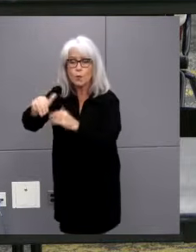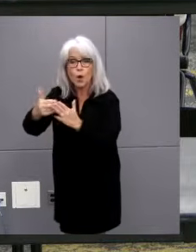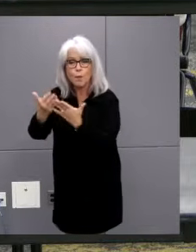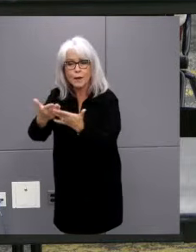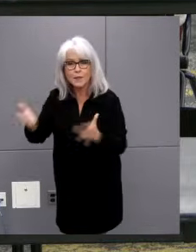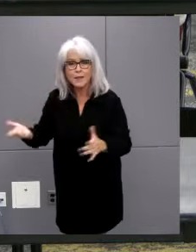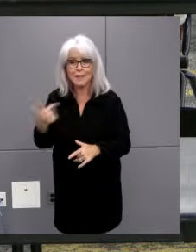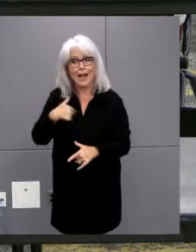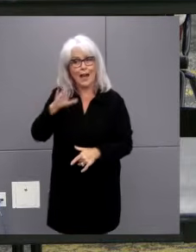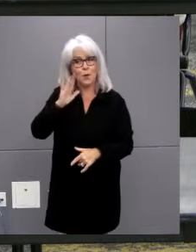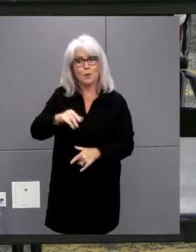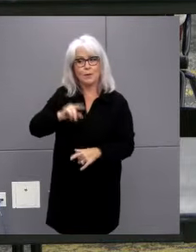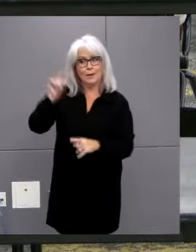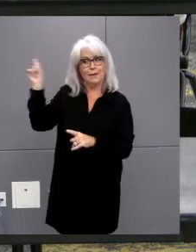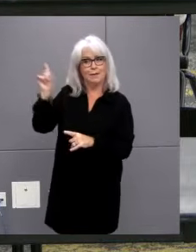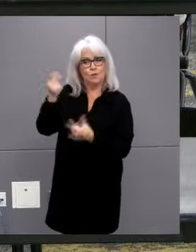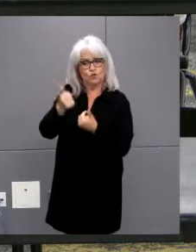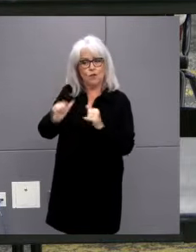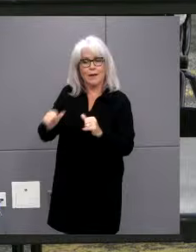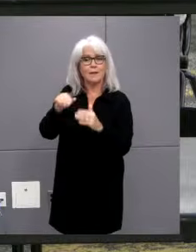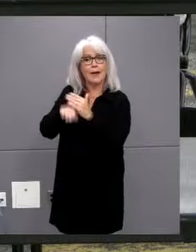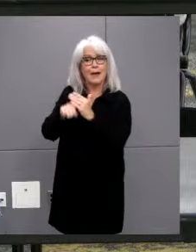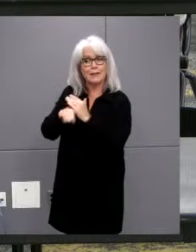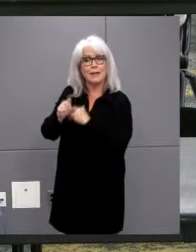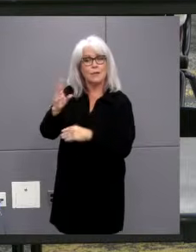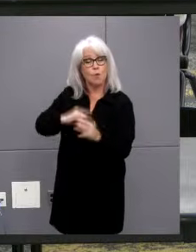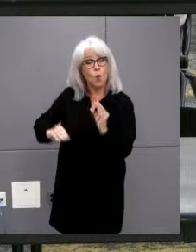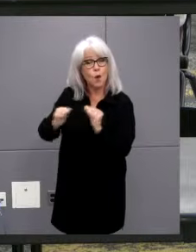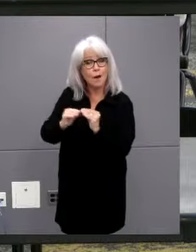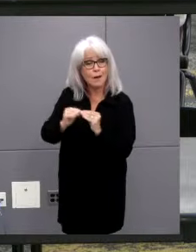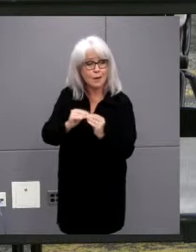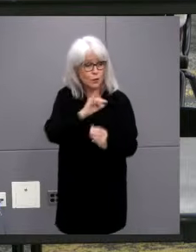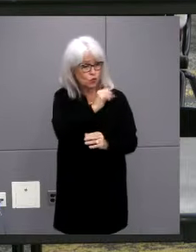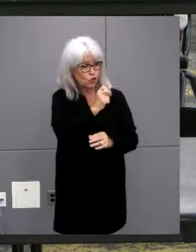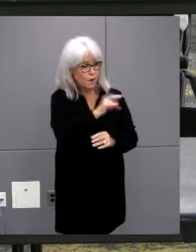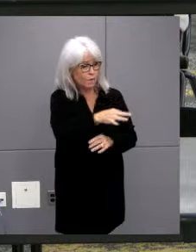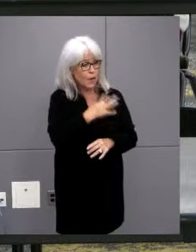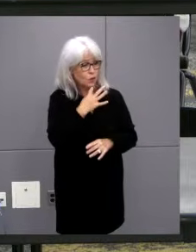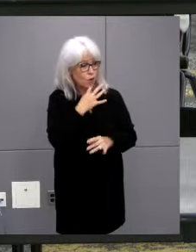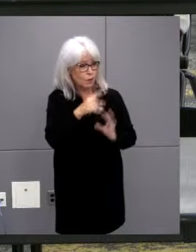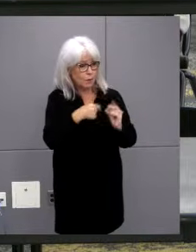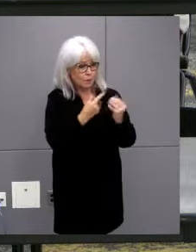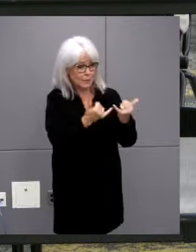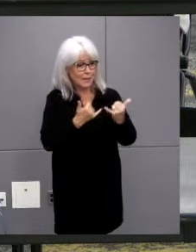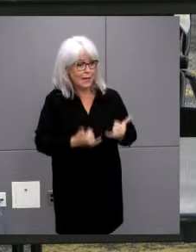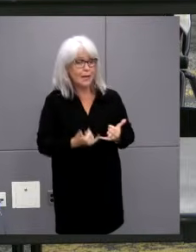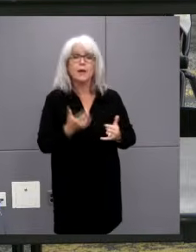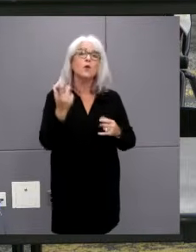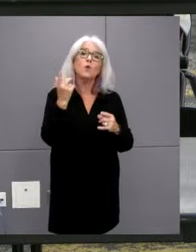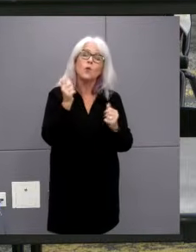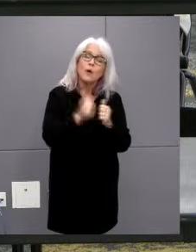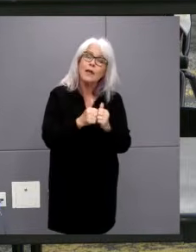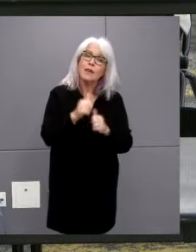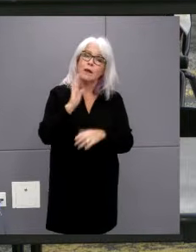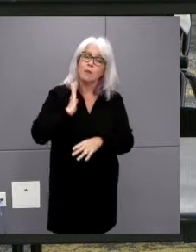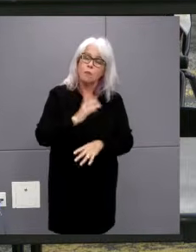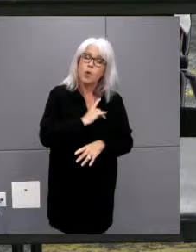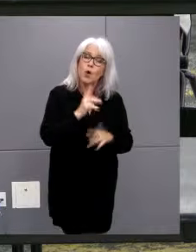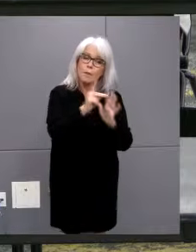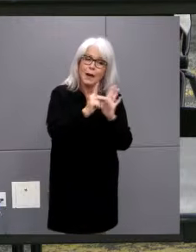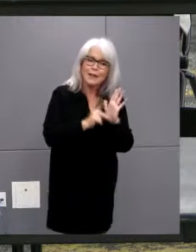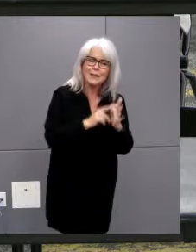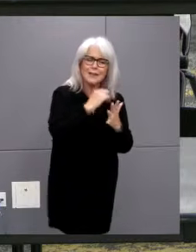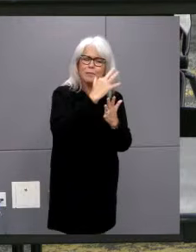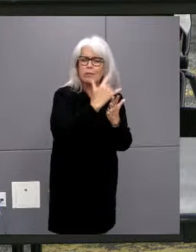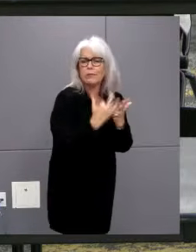I will be back there more. Jeff, I talked to you about it today. We even said, when it comes to board policy or whatever